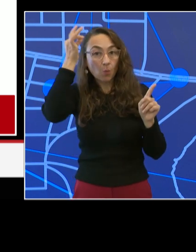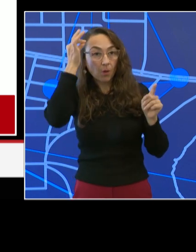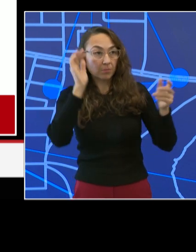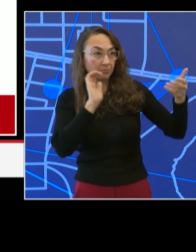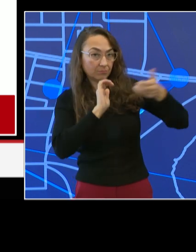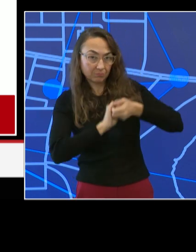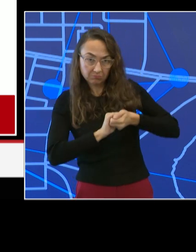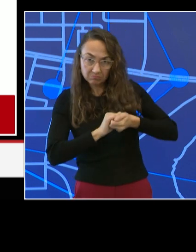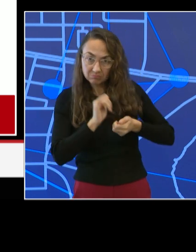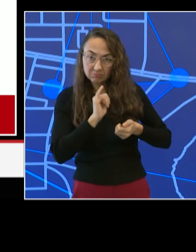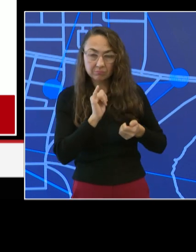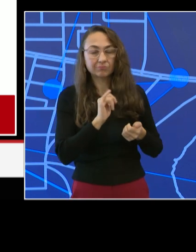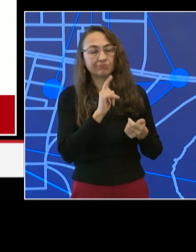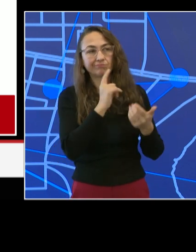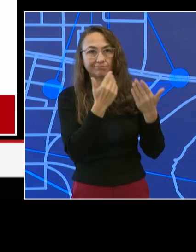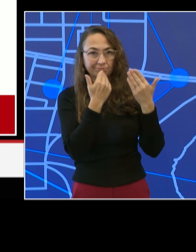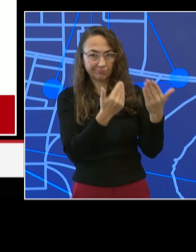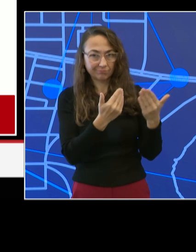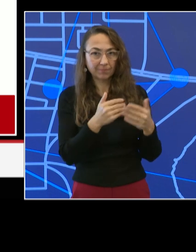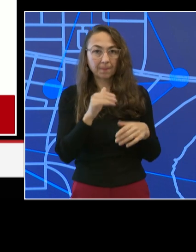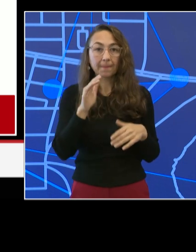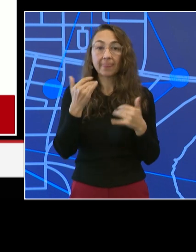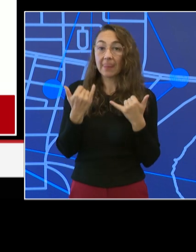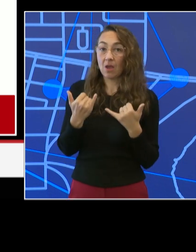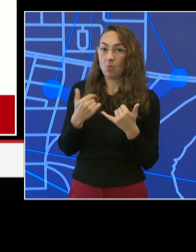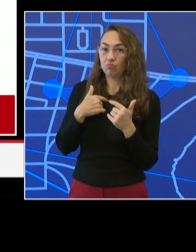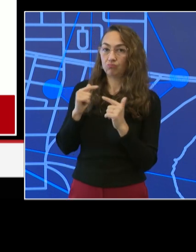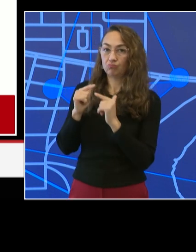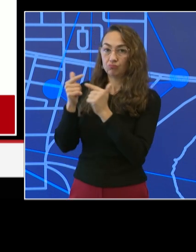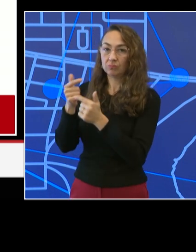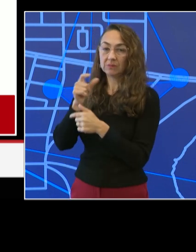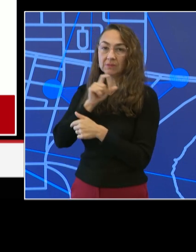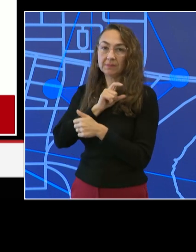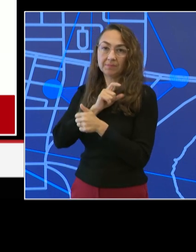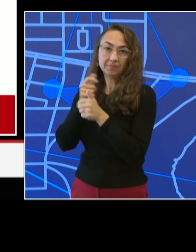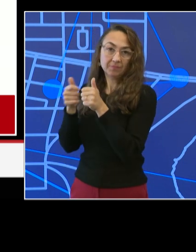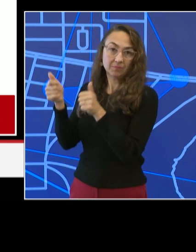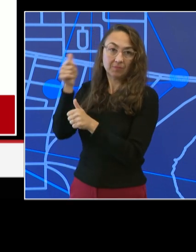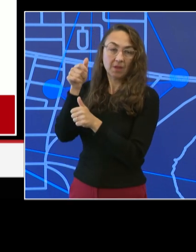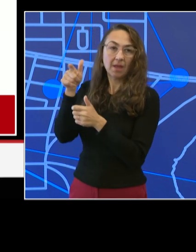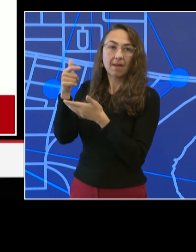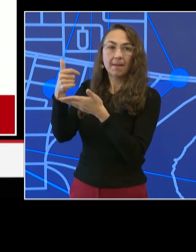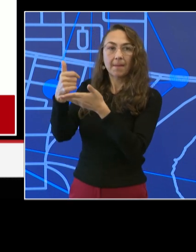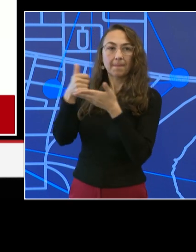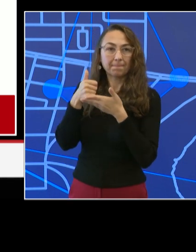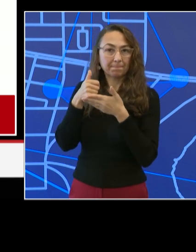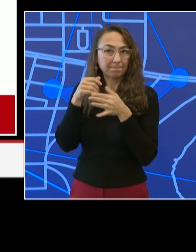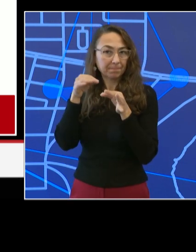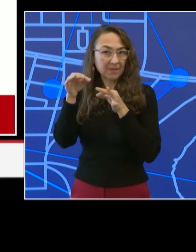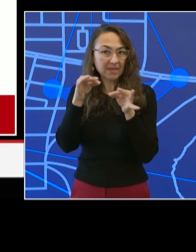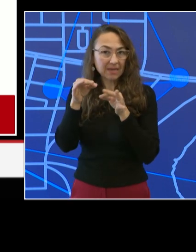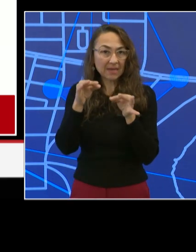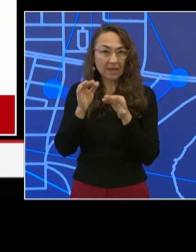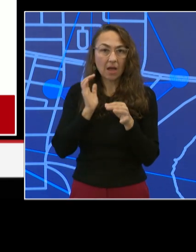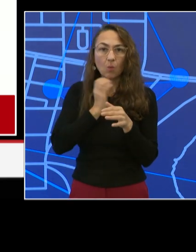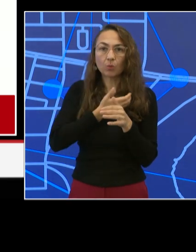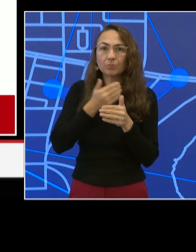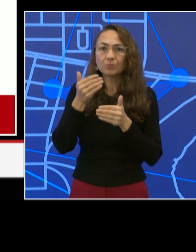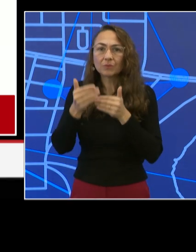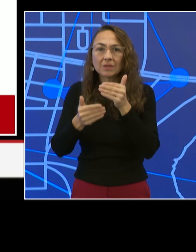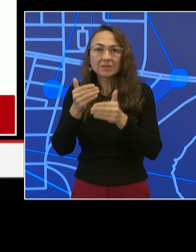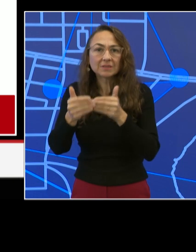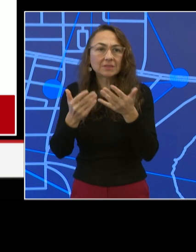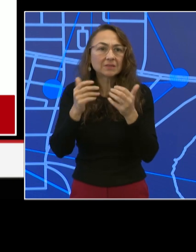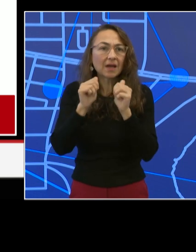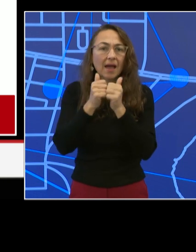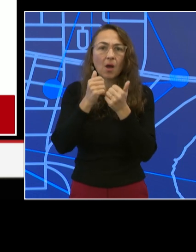walk us through our progress and some of the initiatives that have helped us drive down crime this year. Chief. Good morning. Thank you everyone for joining us in